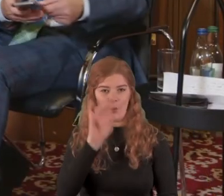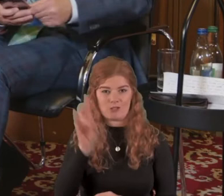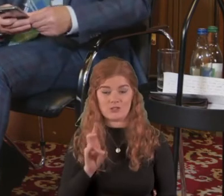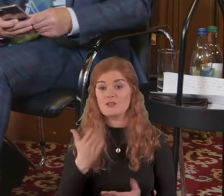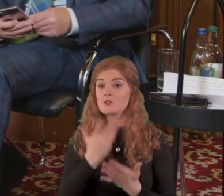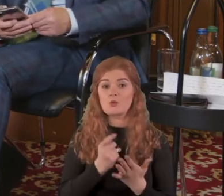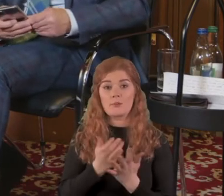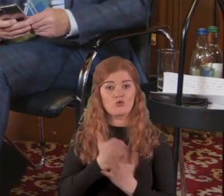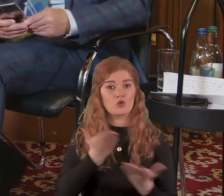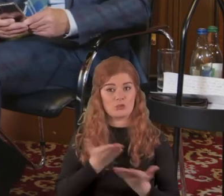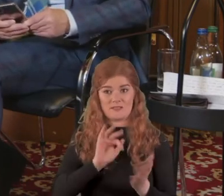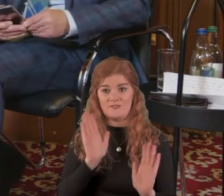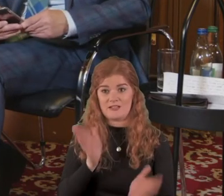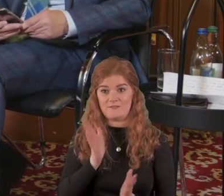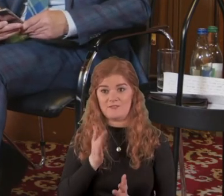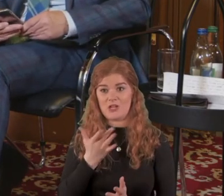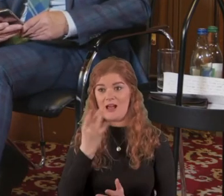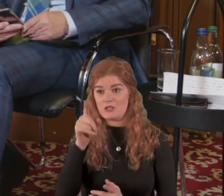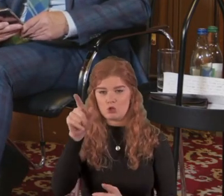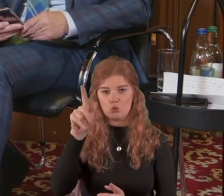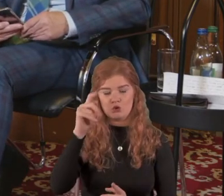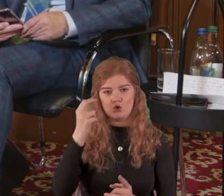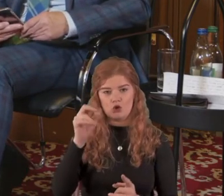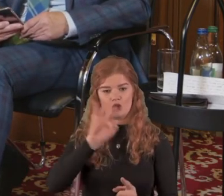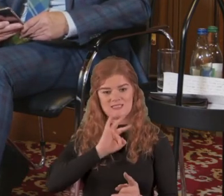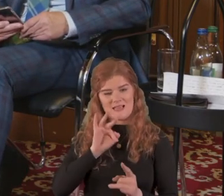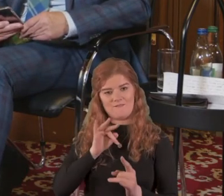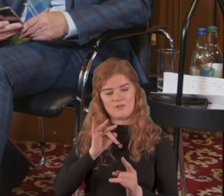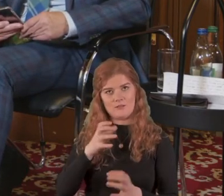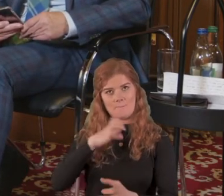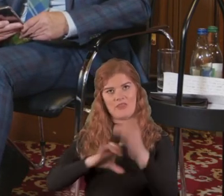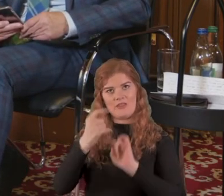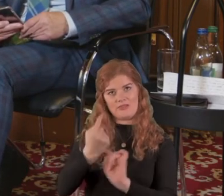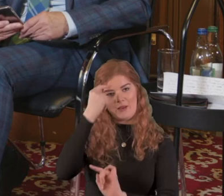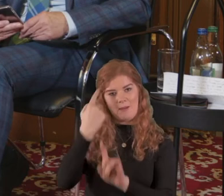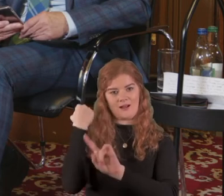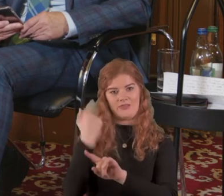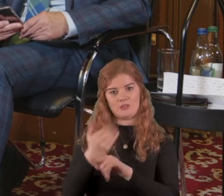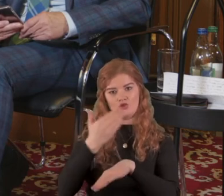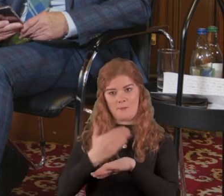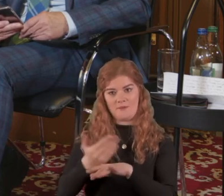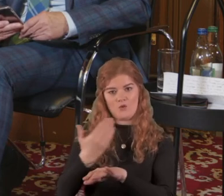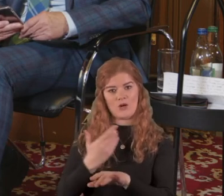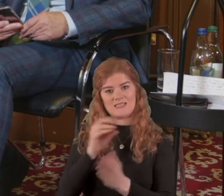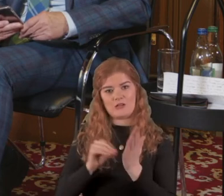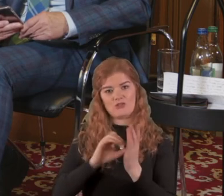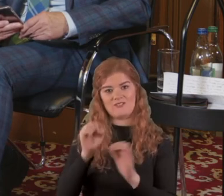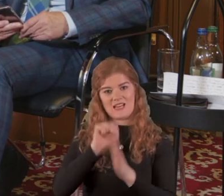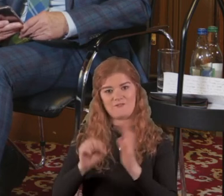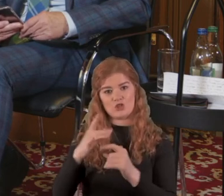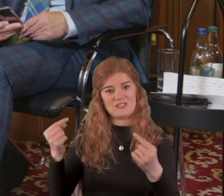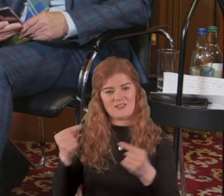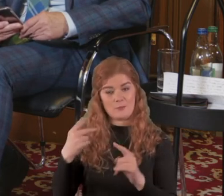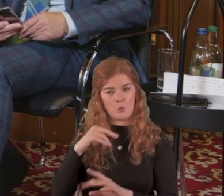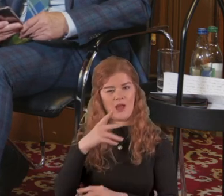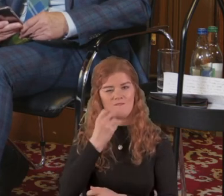times in the discussion, I asked you to place yourself back in the role that you had previously held of Secretary of State for Defence, but we have one